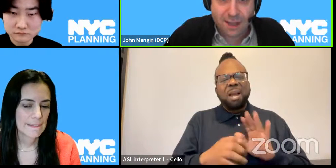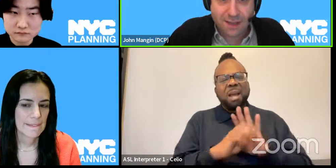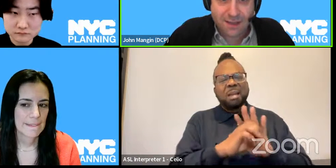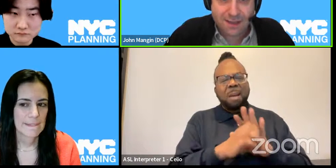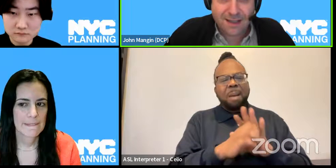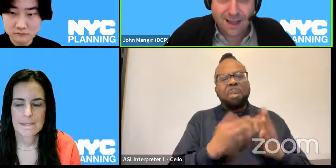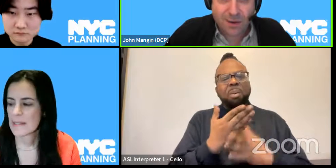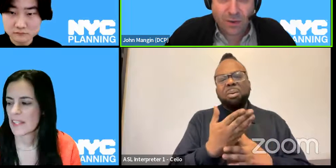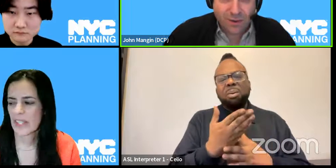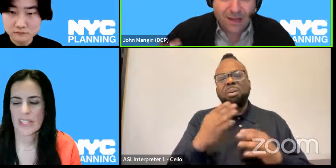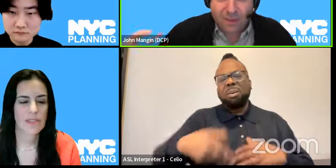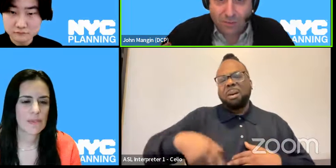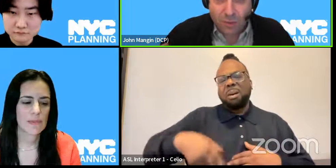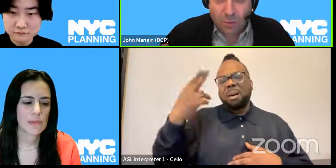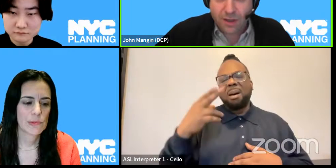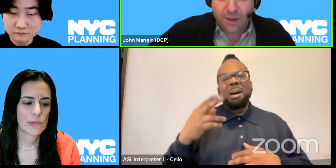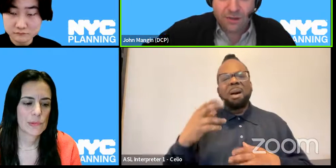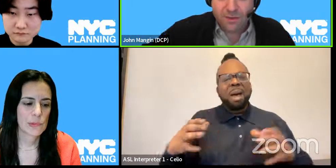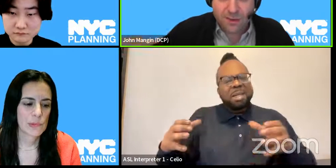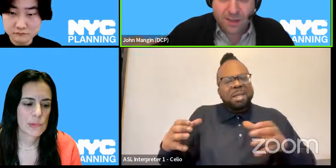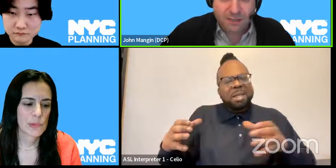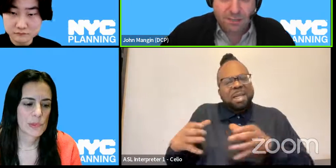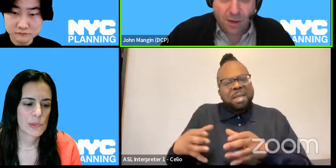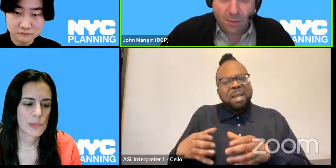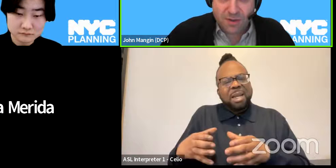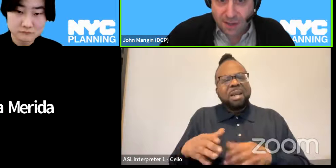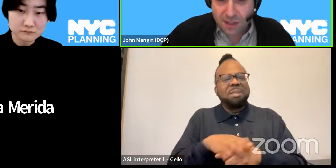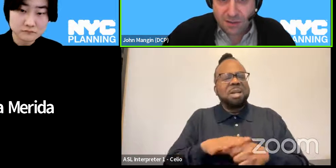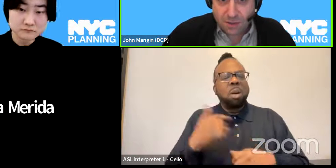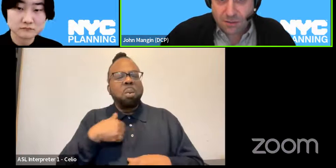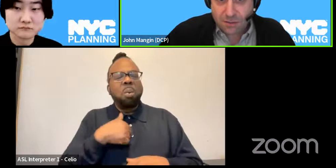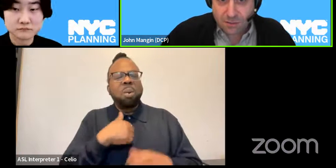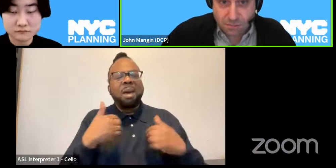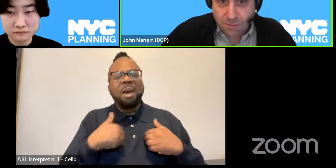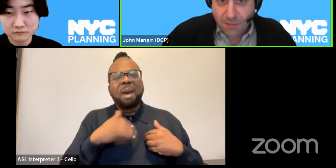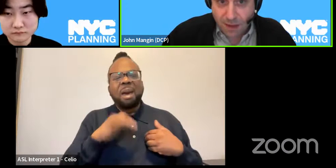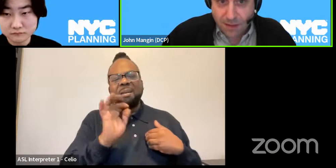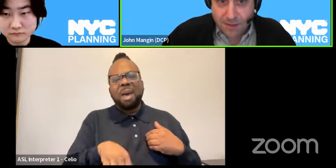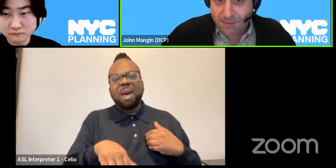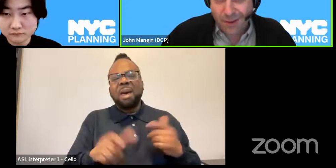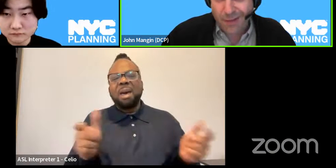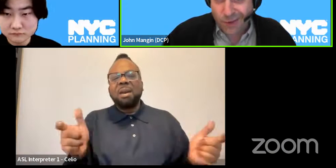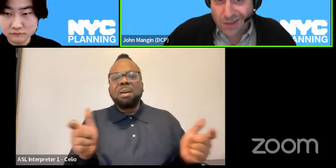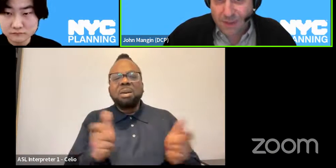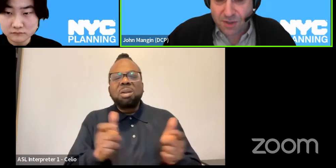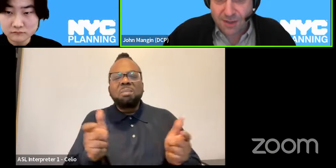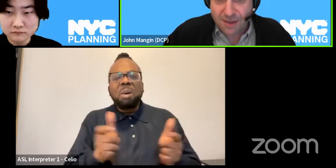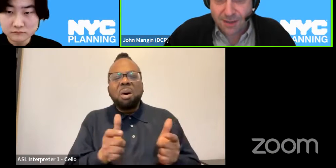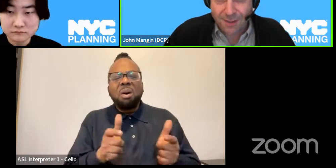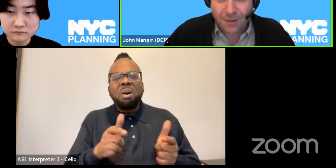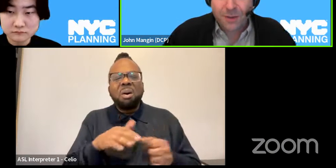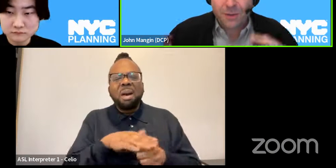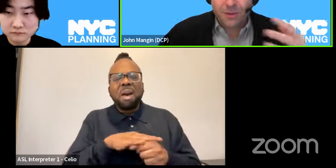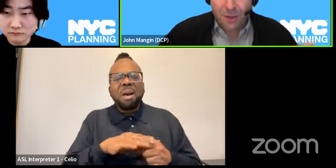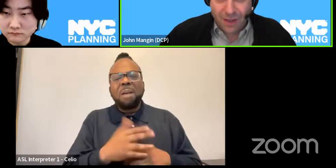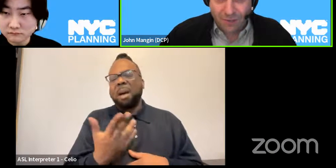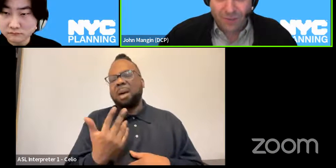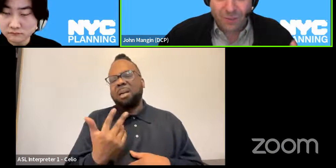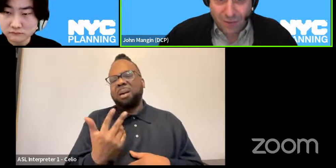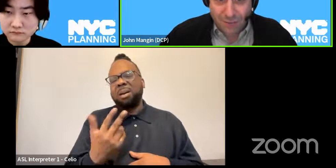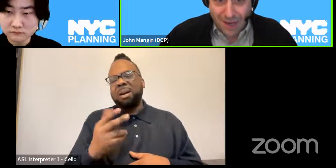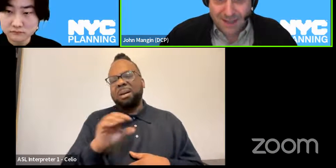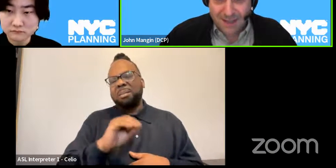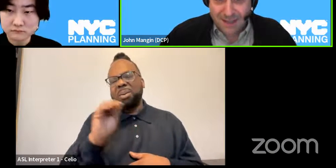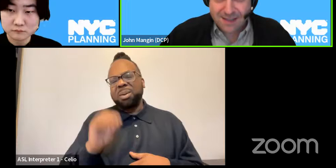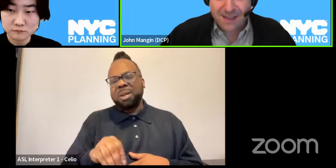Winnie related, today we only have that framework in a very small percentage of those areas, about 13%. If